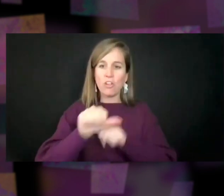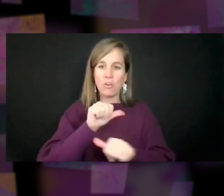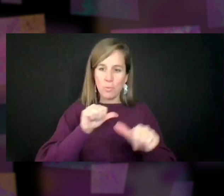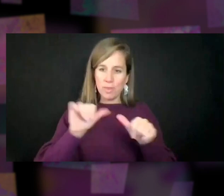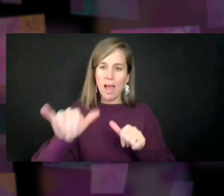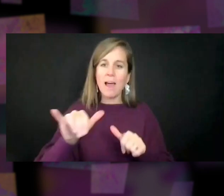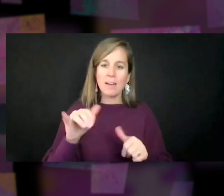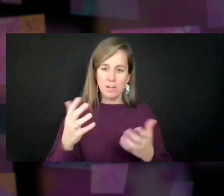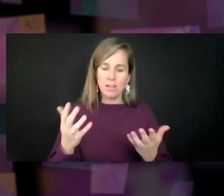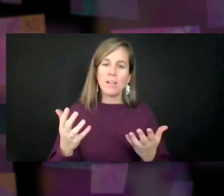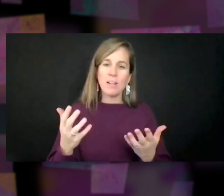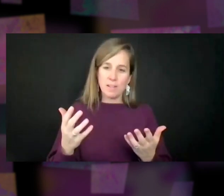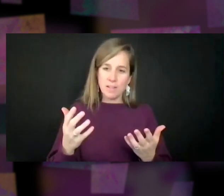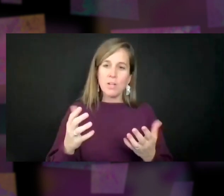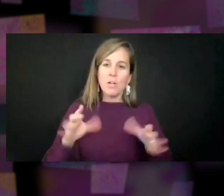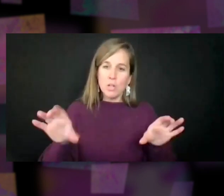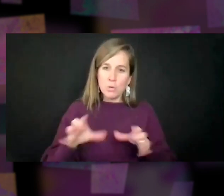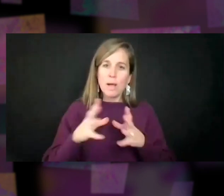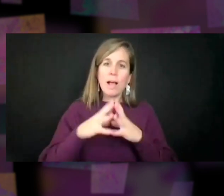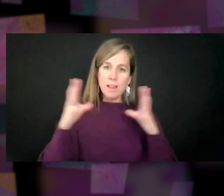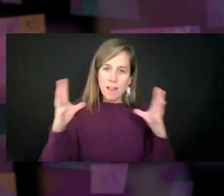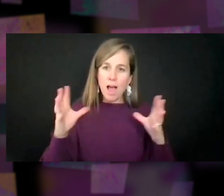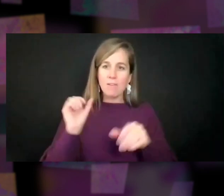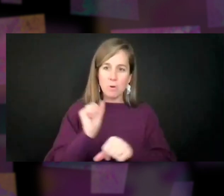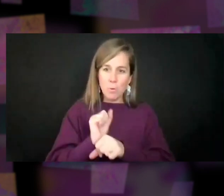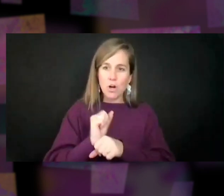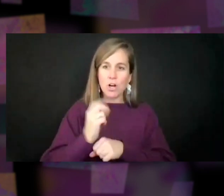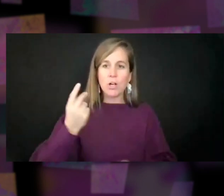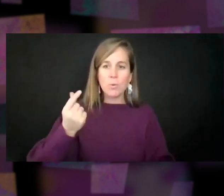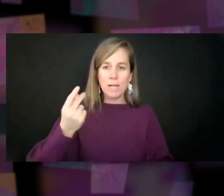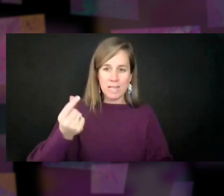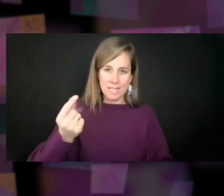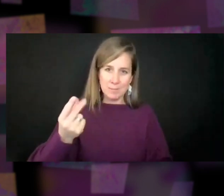a lot of work at a quick pace.